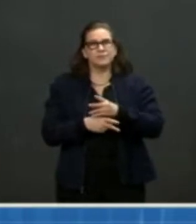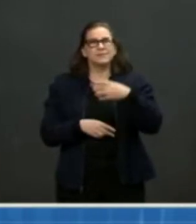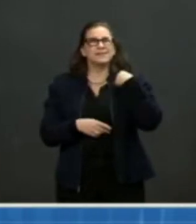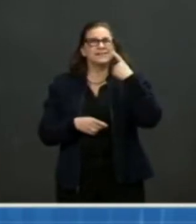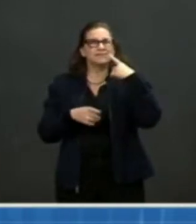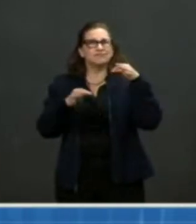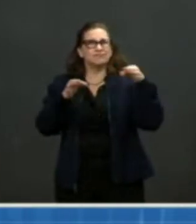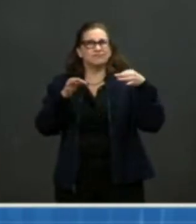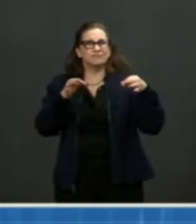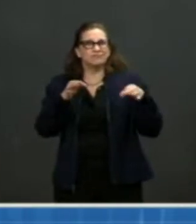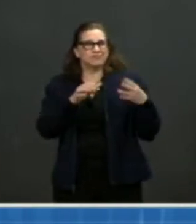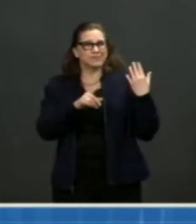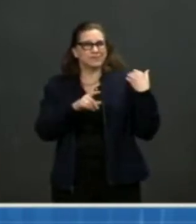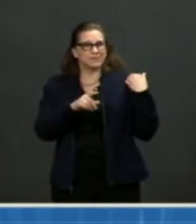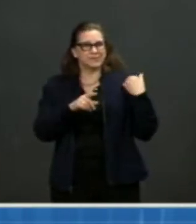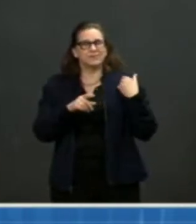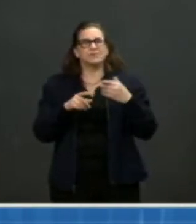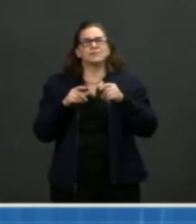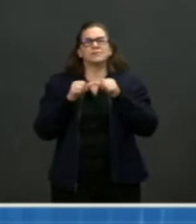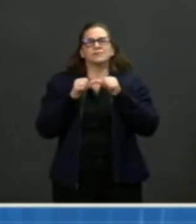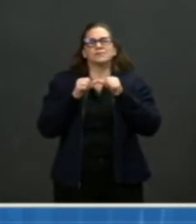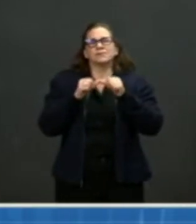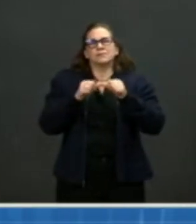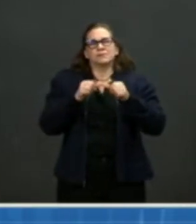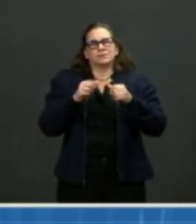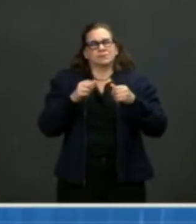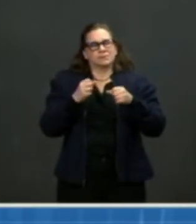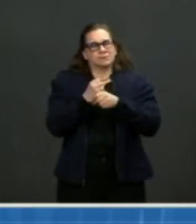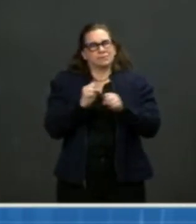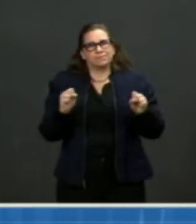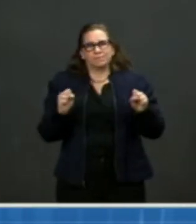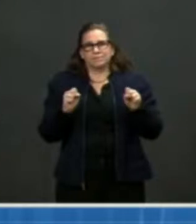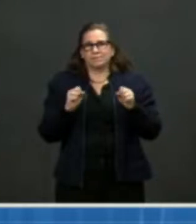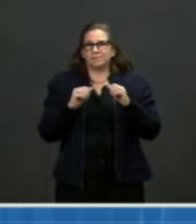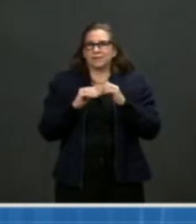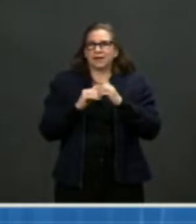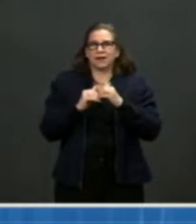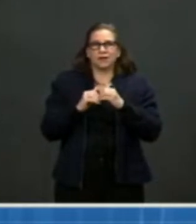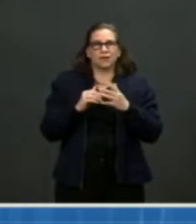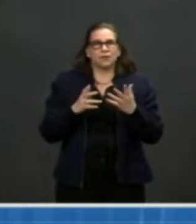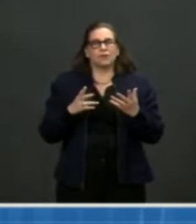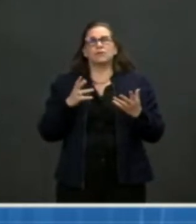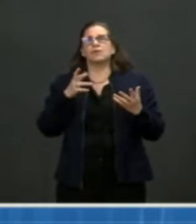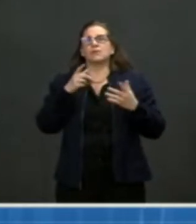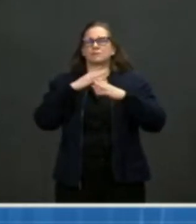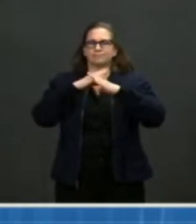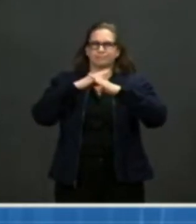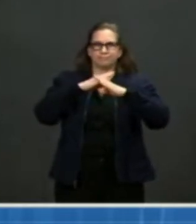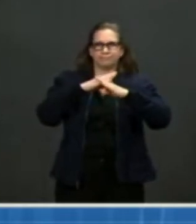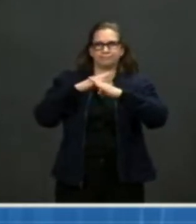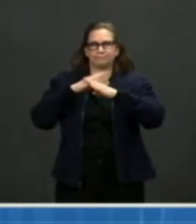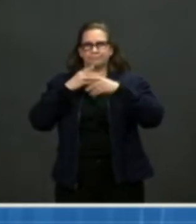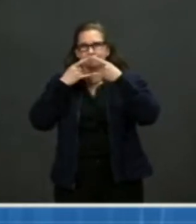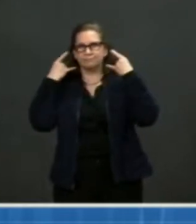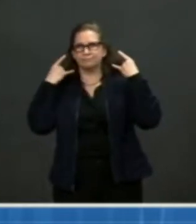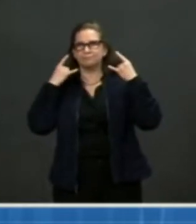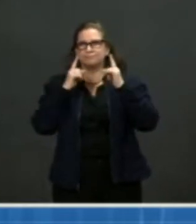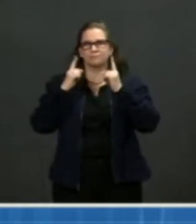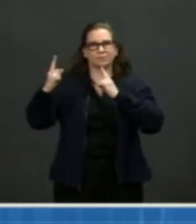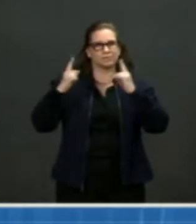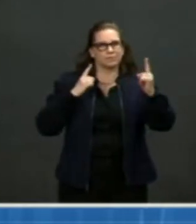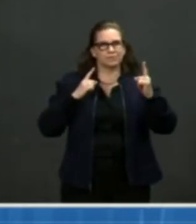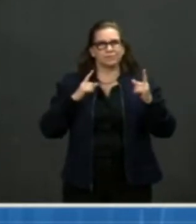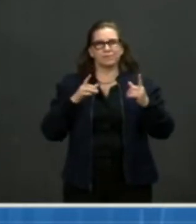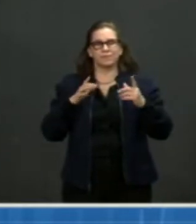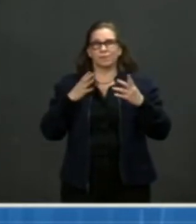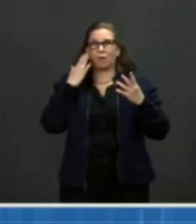prevention measures while cases are still high and while concerning variants are spreading rapidly throughout the United States is a